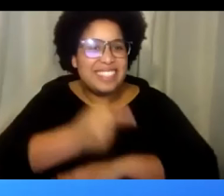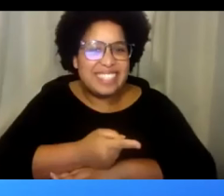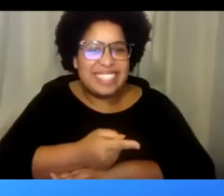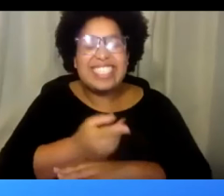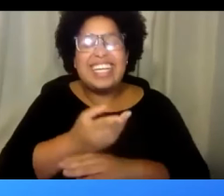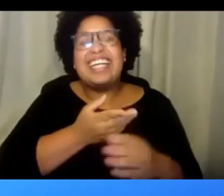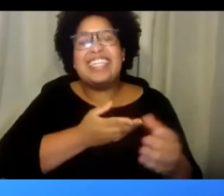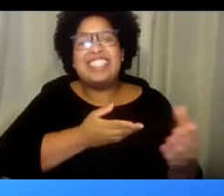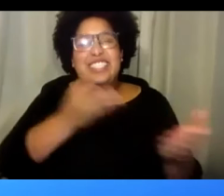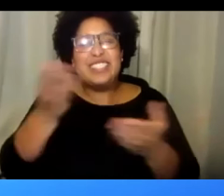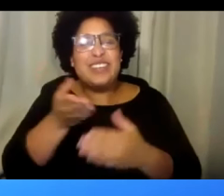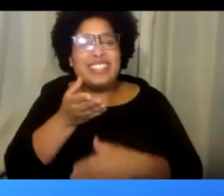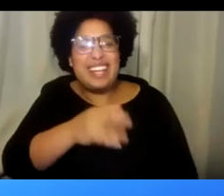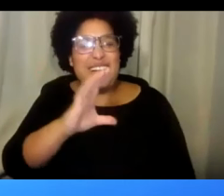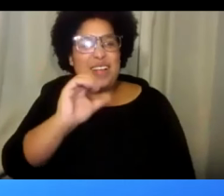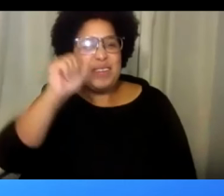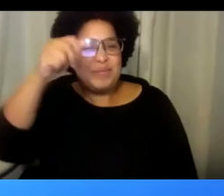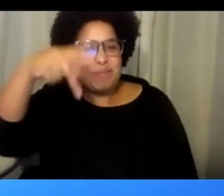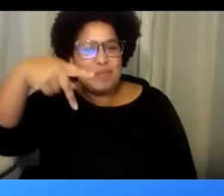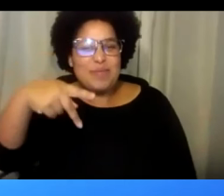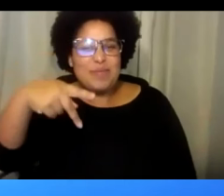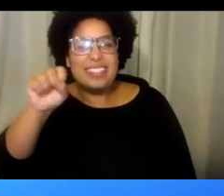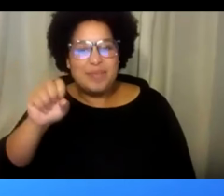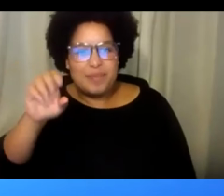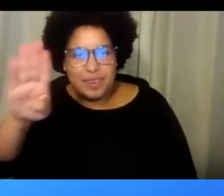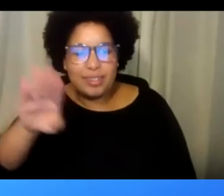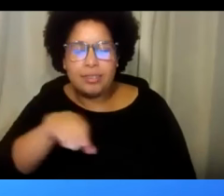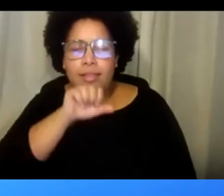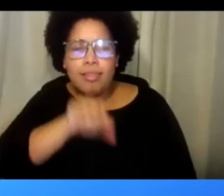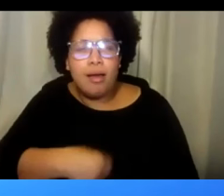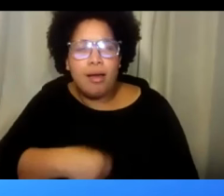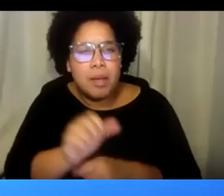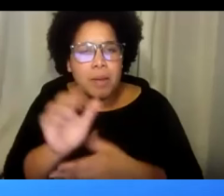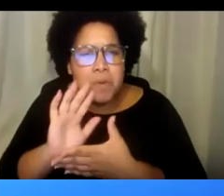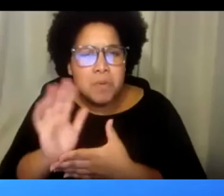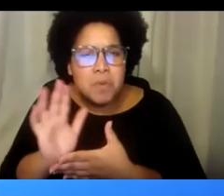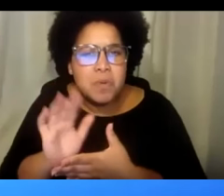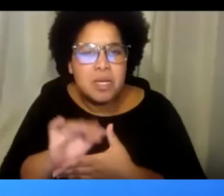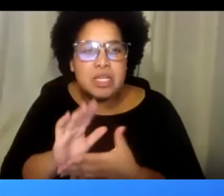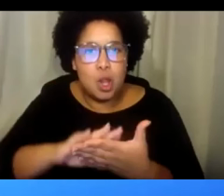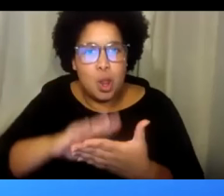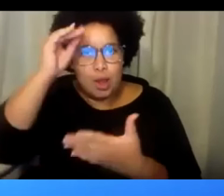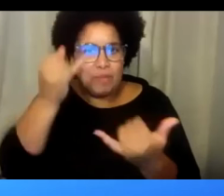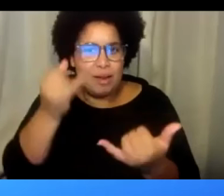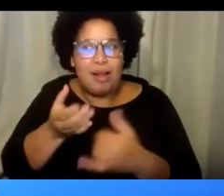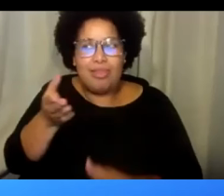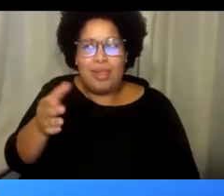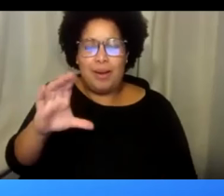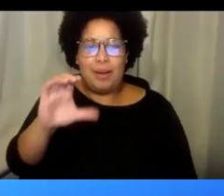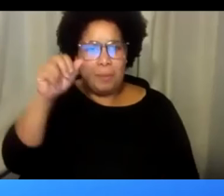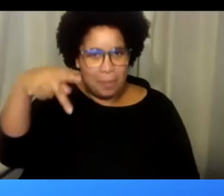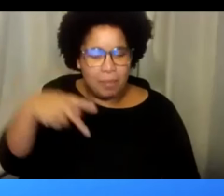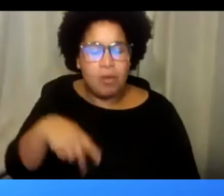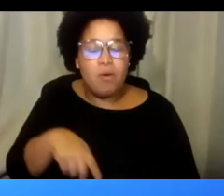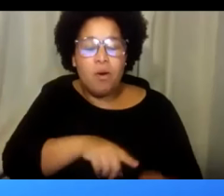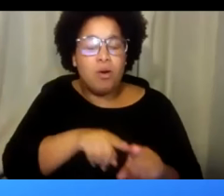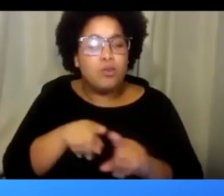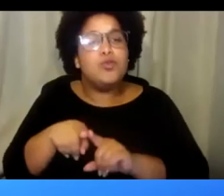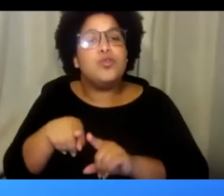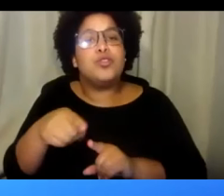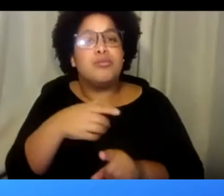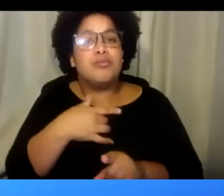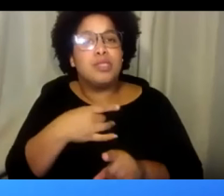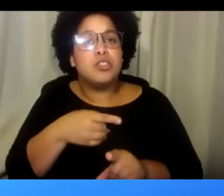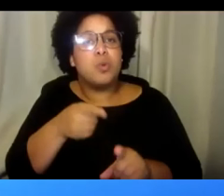Santa Barbara. One of the things she loves is making movies, which she is learning to do at CAP. Her goals are to control her